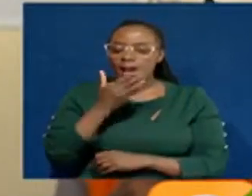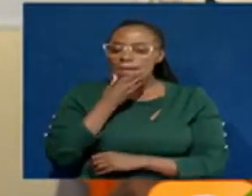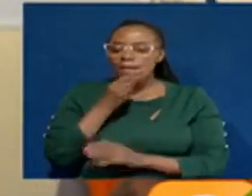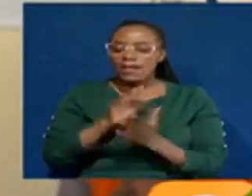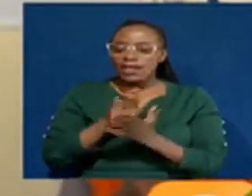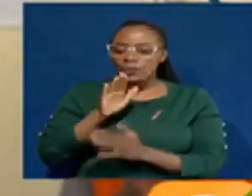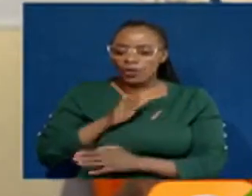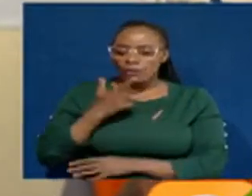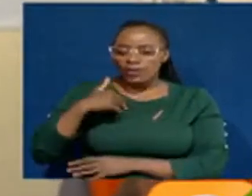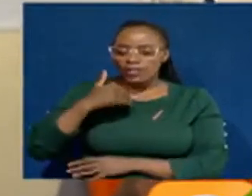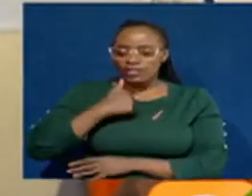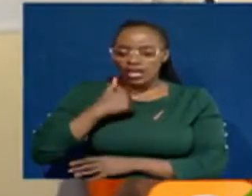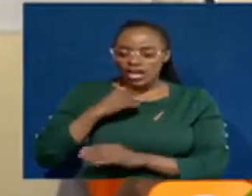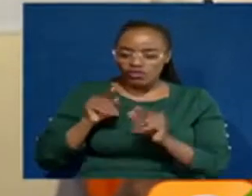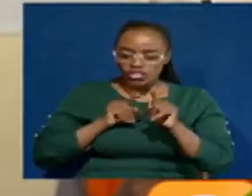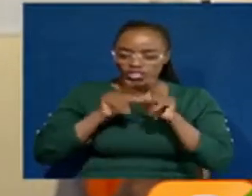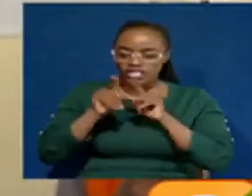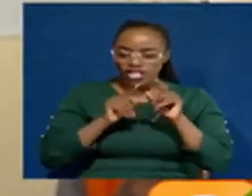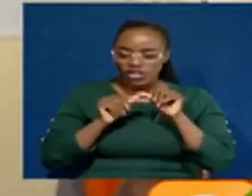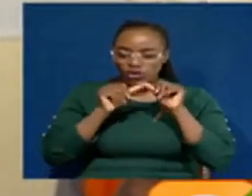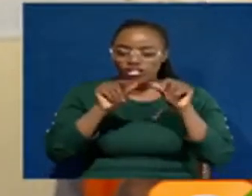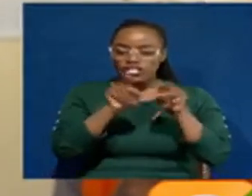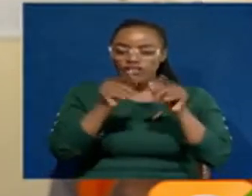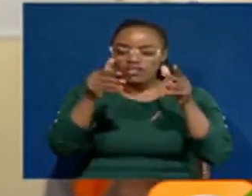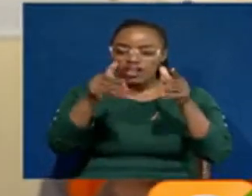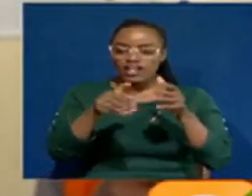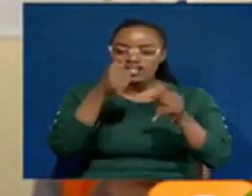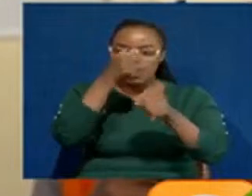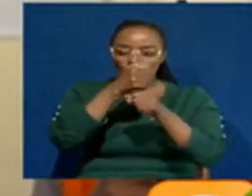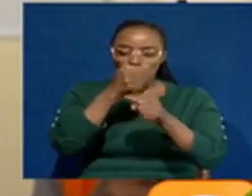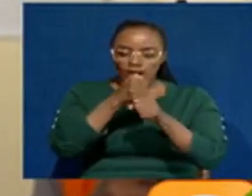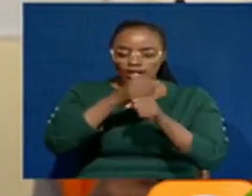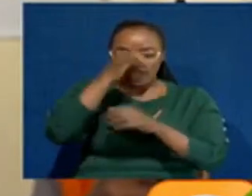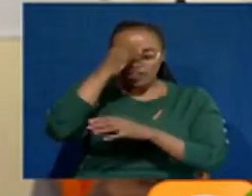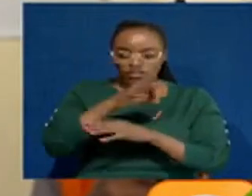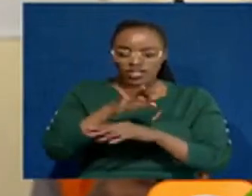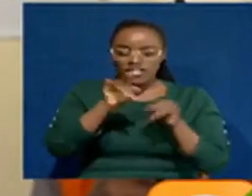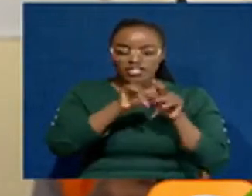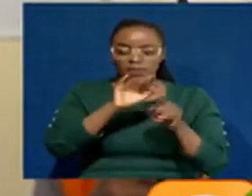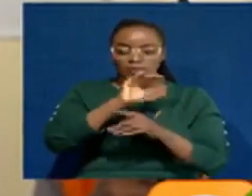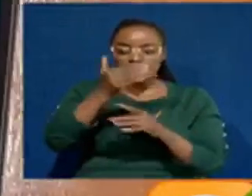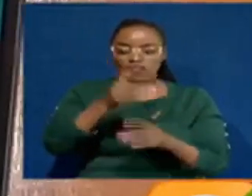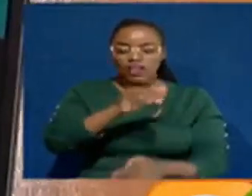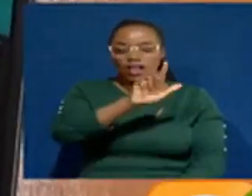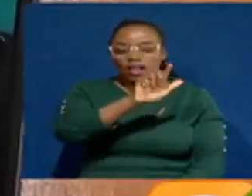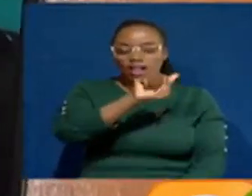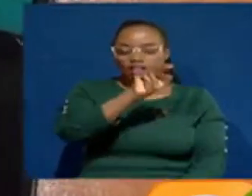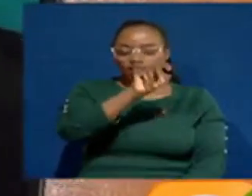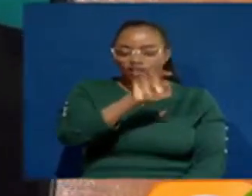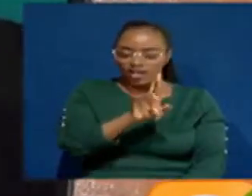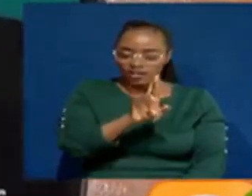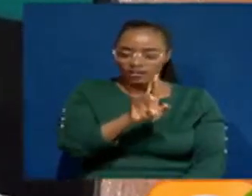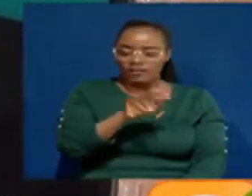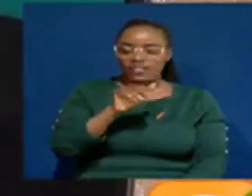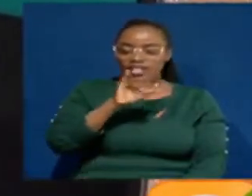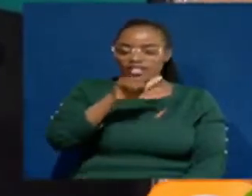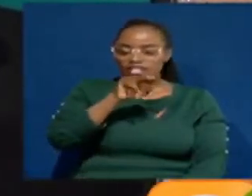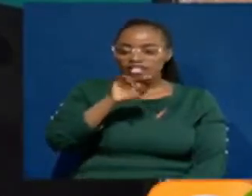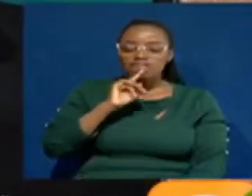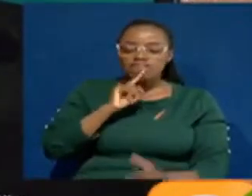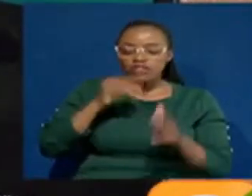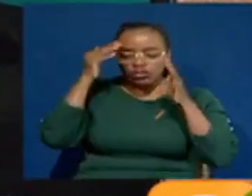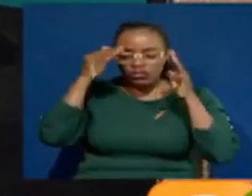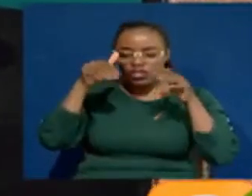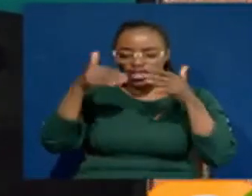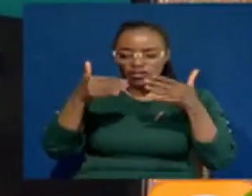that we have taken through this journey, and currently they work in France in a city called Laval. Jen says Toolkit only focuses